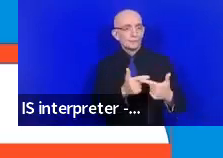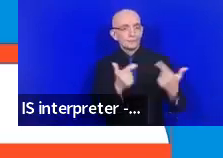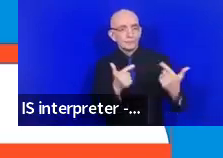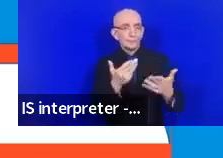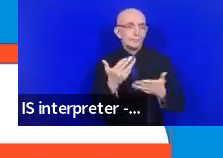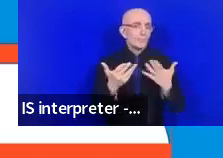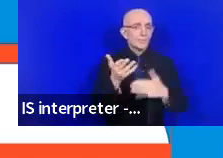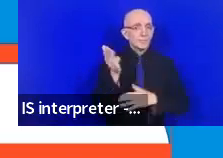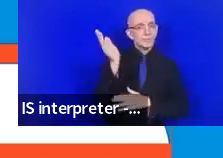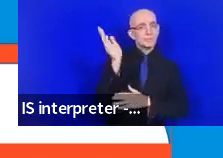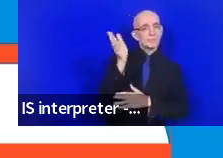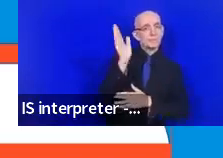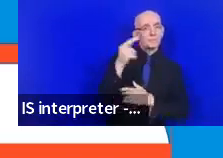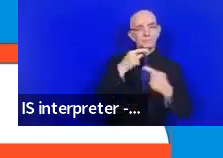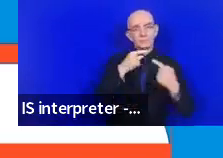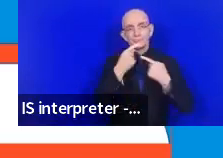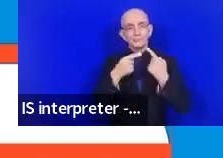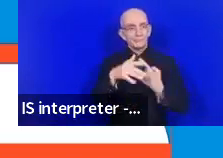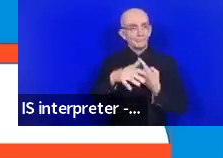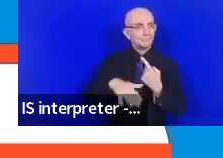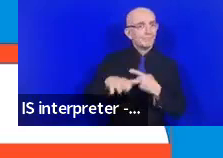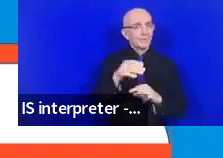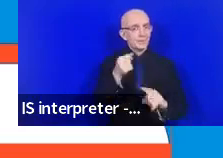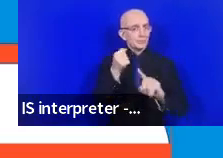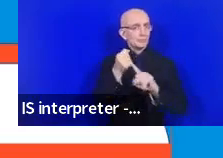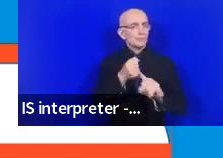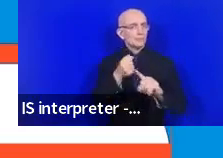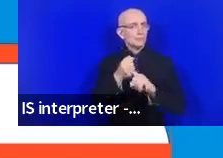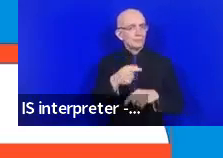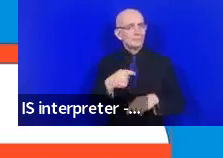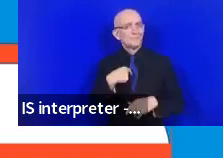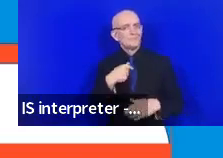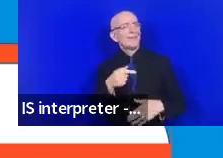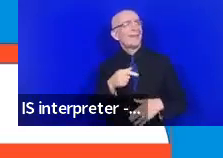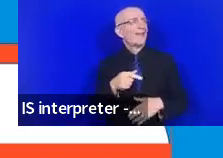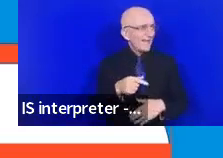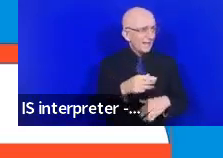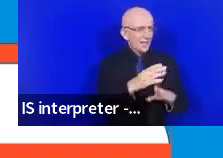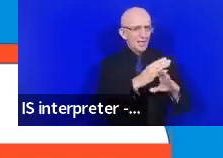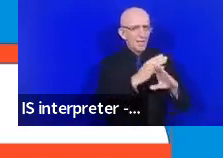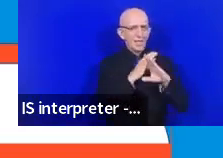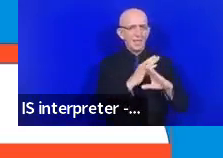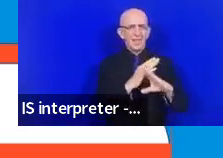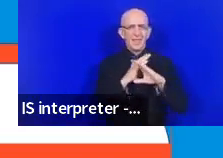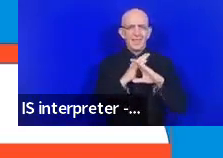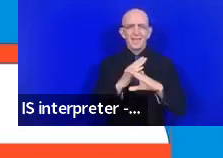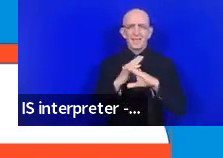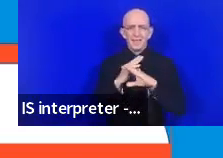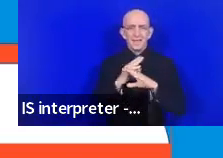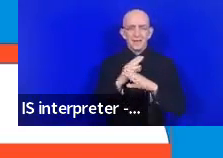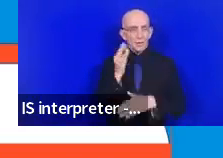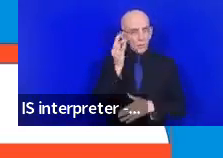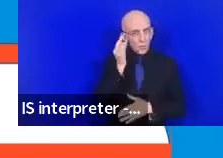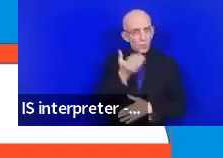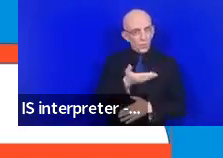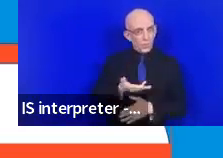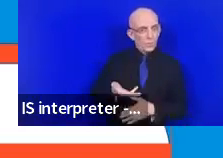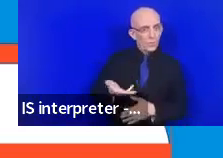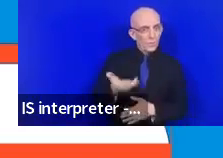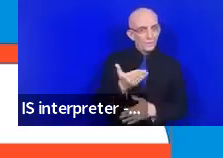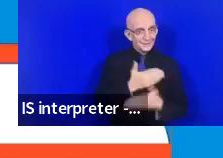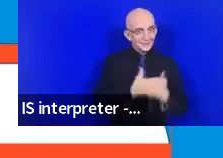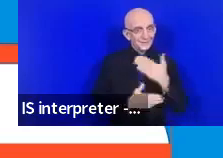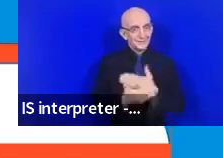We discover that women with disabilities or feminists with disabilities have issues with